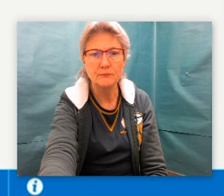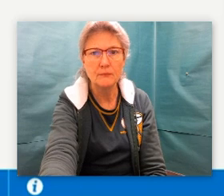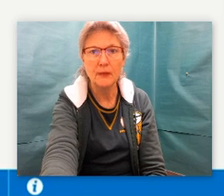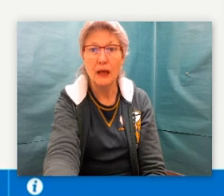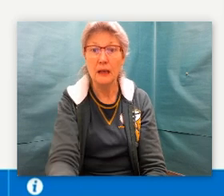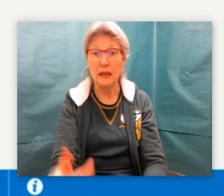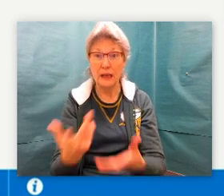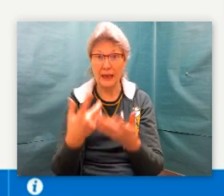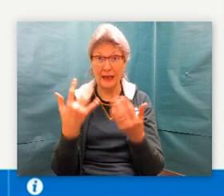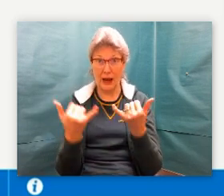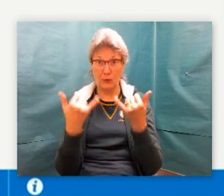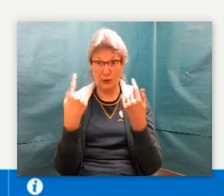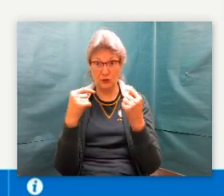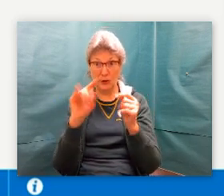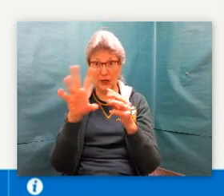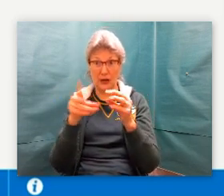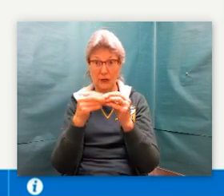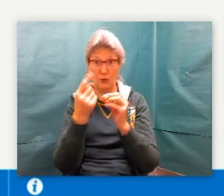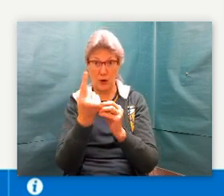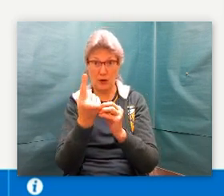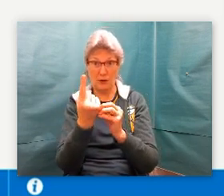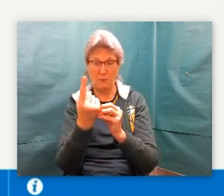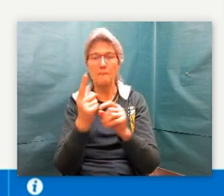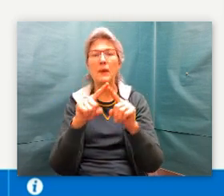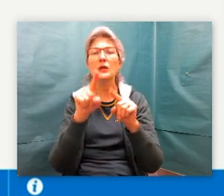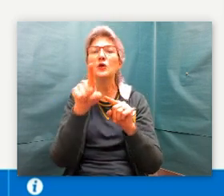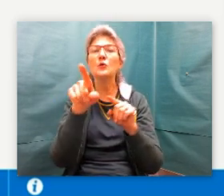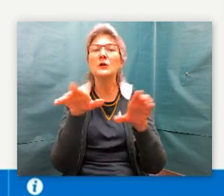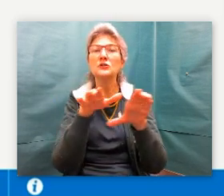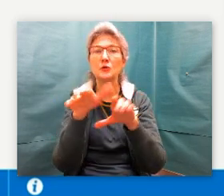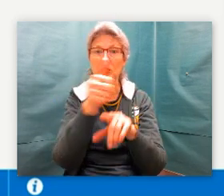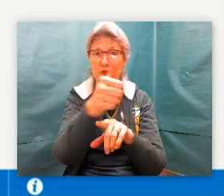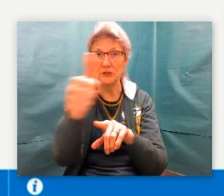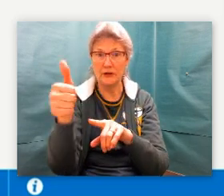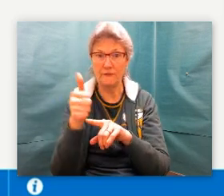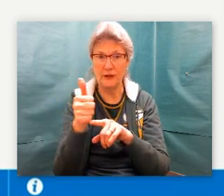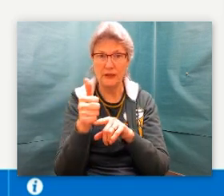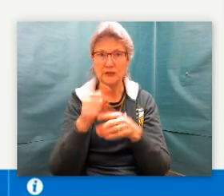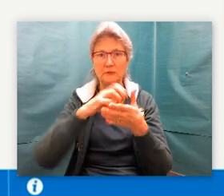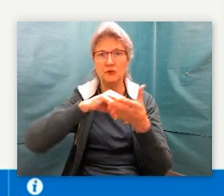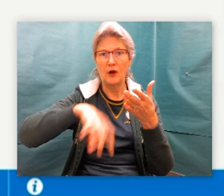going to try another one, but this time we're going to have you do it on your own. So let's subtract